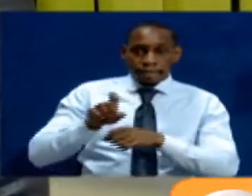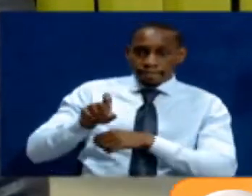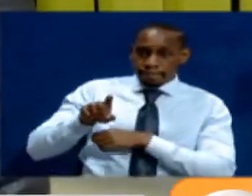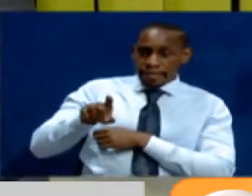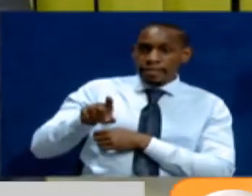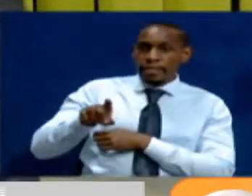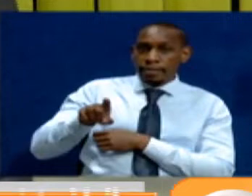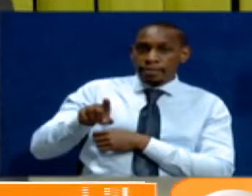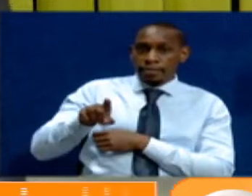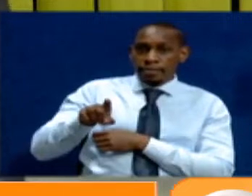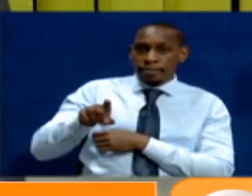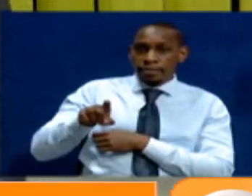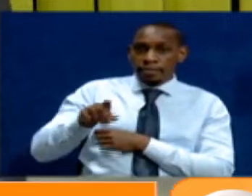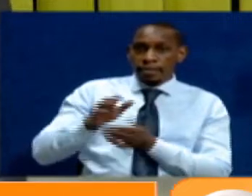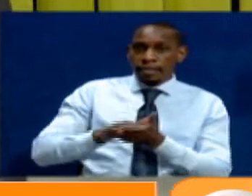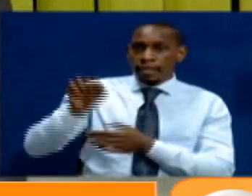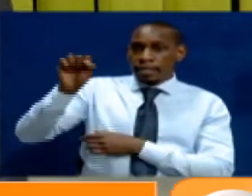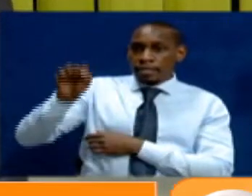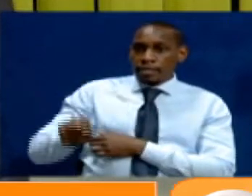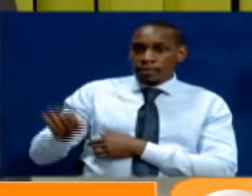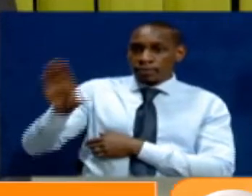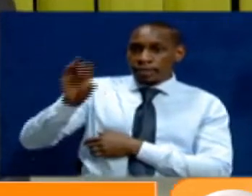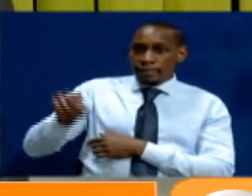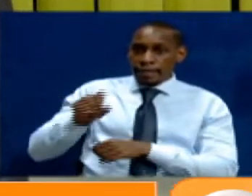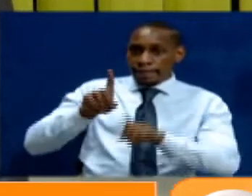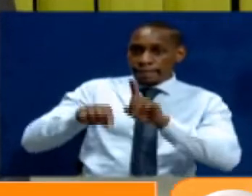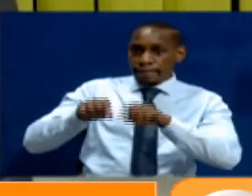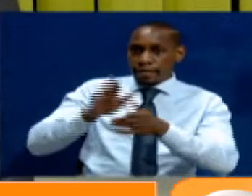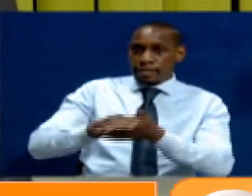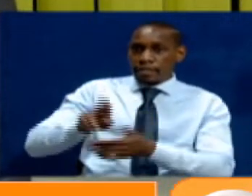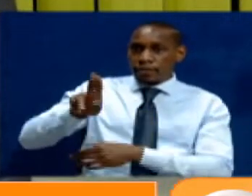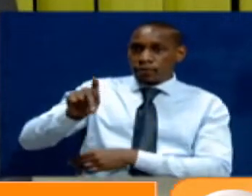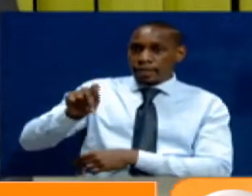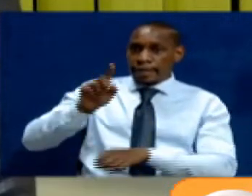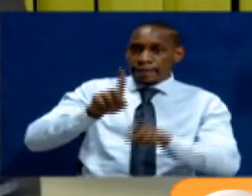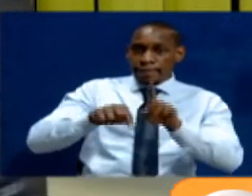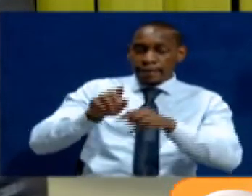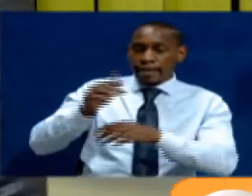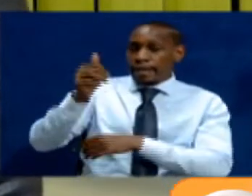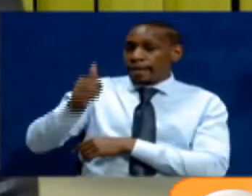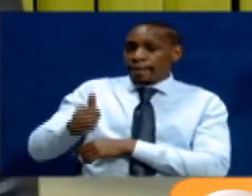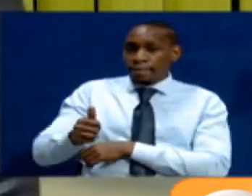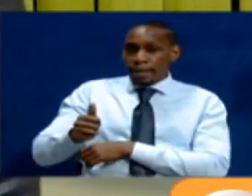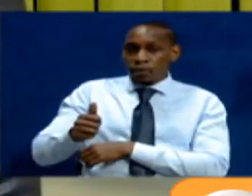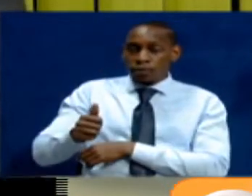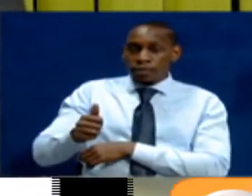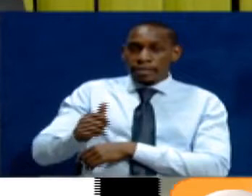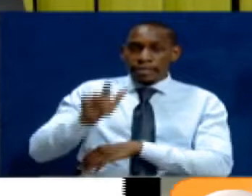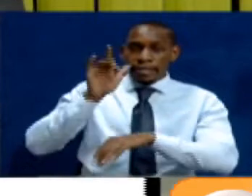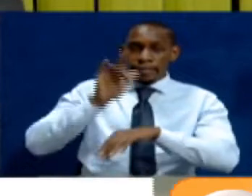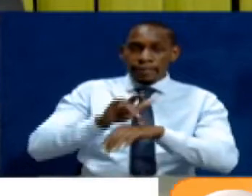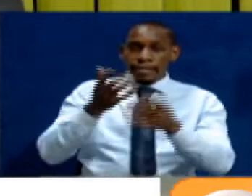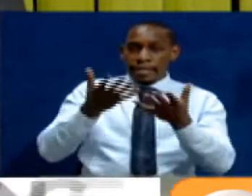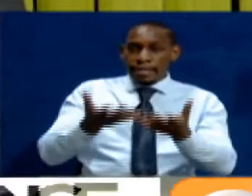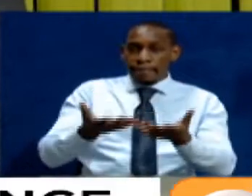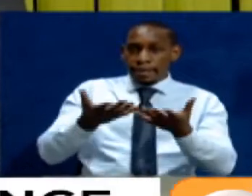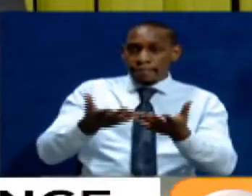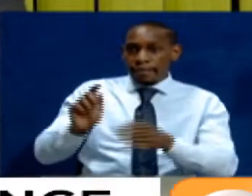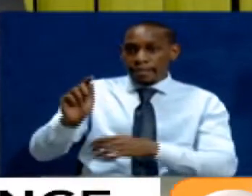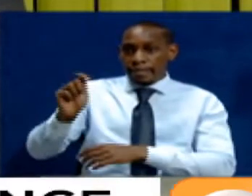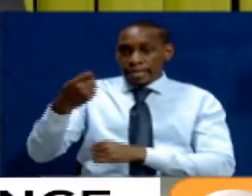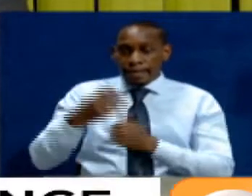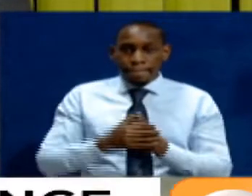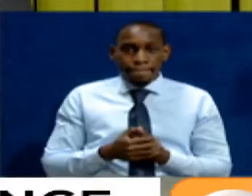variant. The South African variant or the UK variant is yet to make a big impact on this part of the